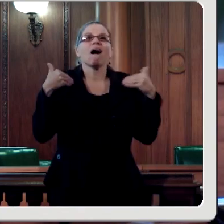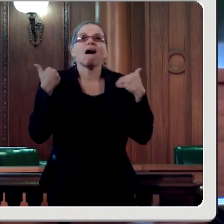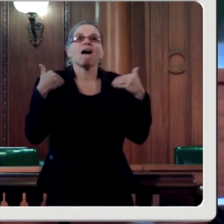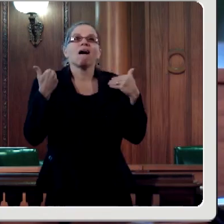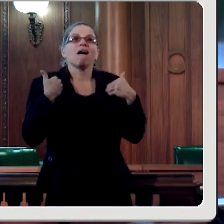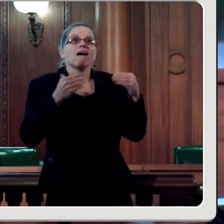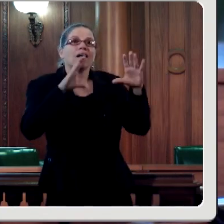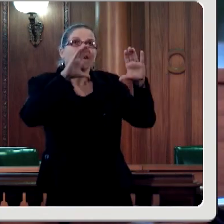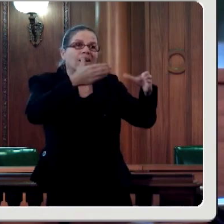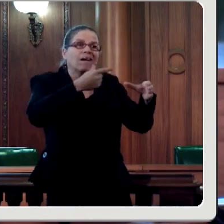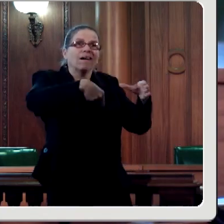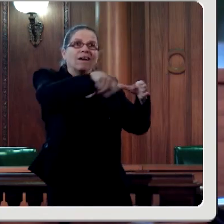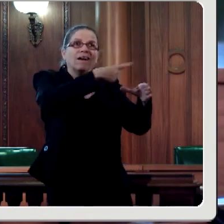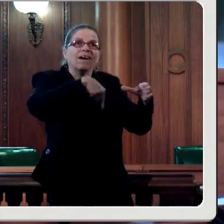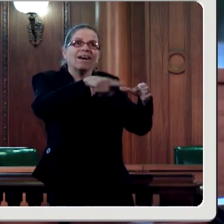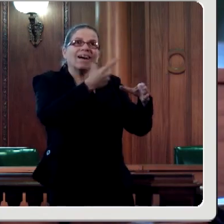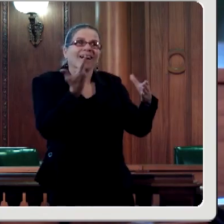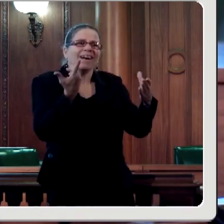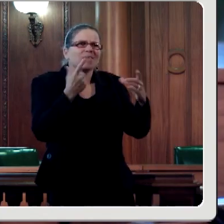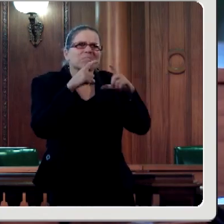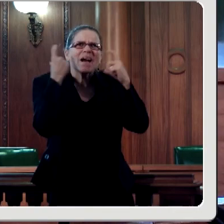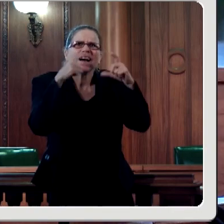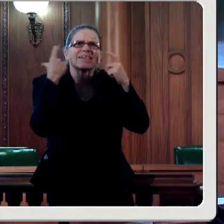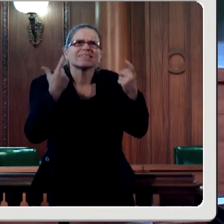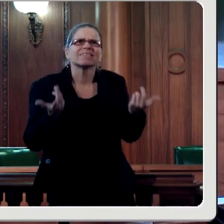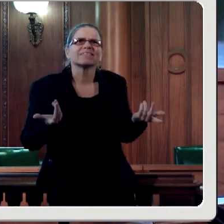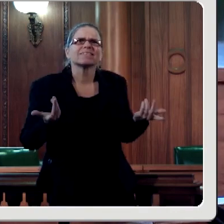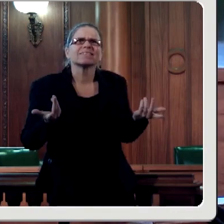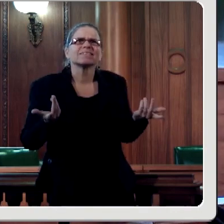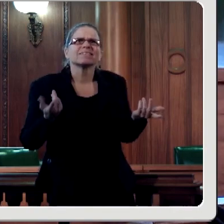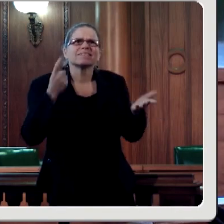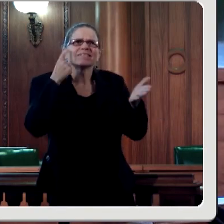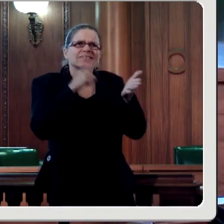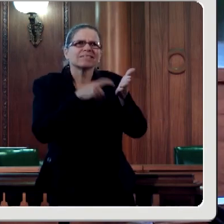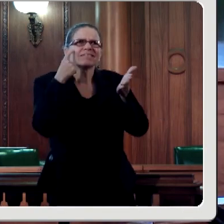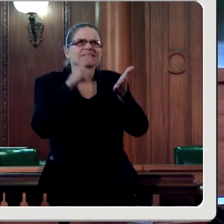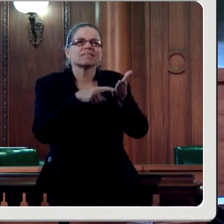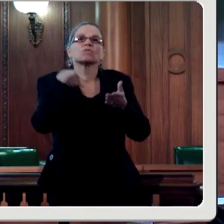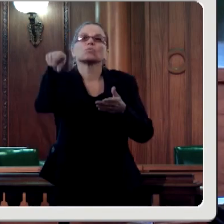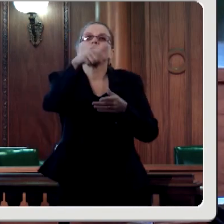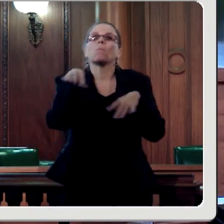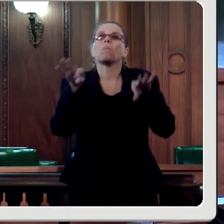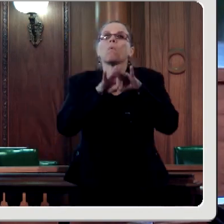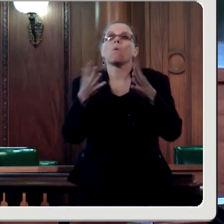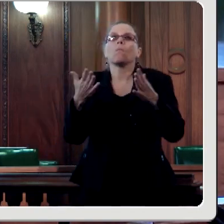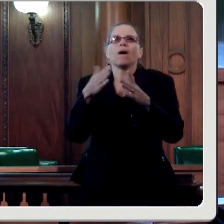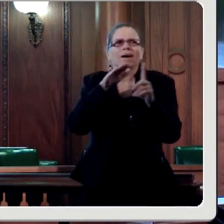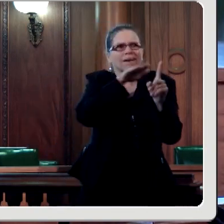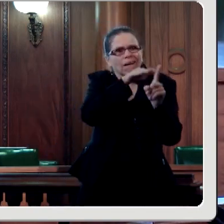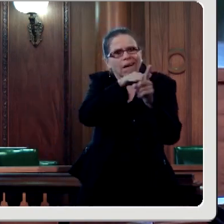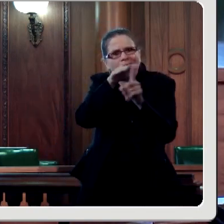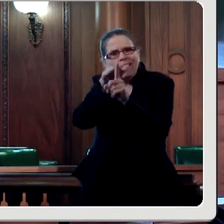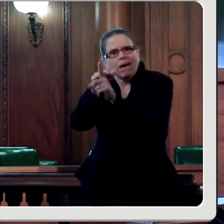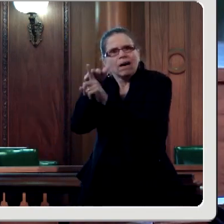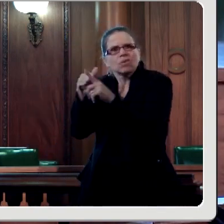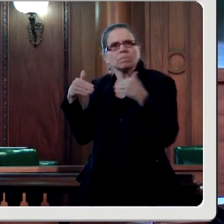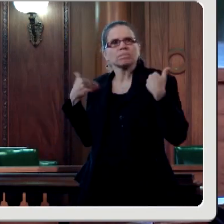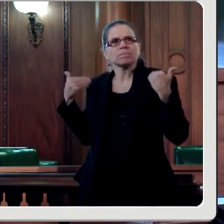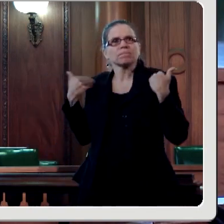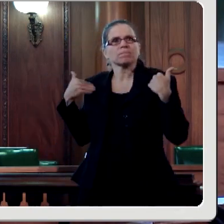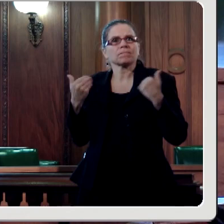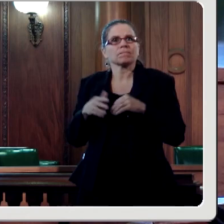So this is a shout out to 0108 and 0109 These are coming from